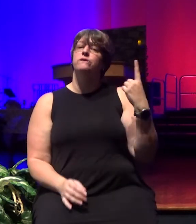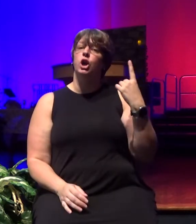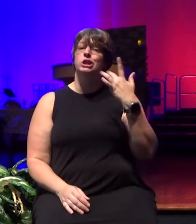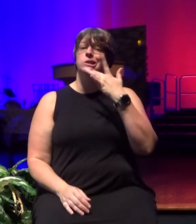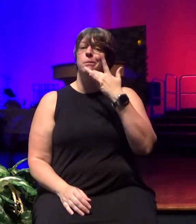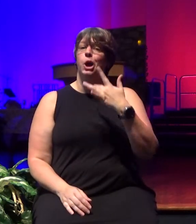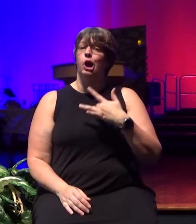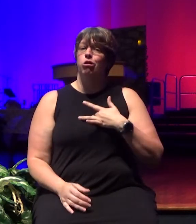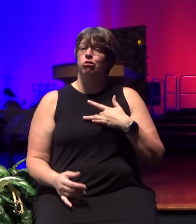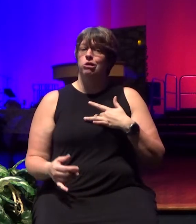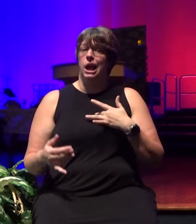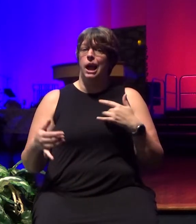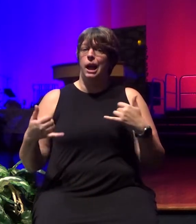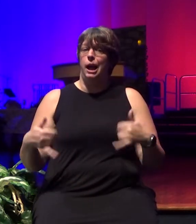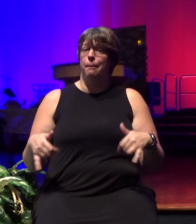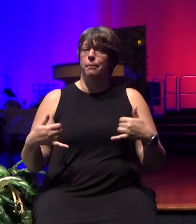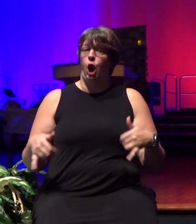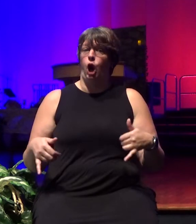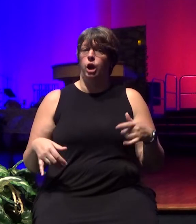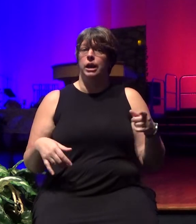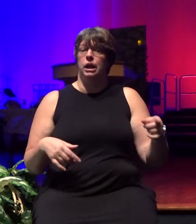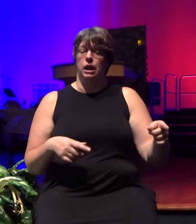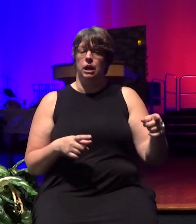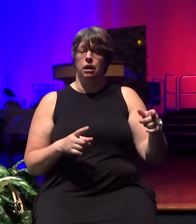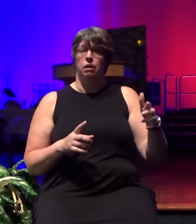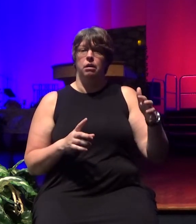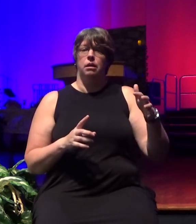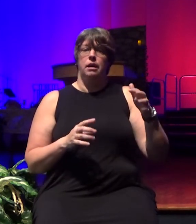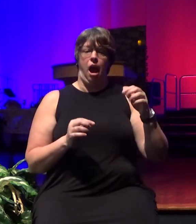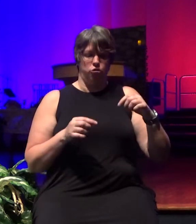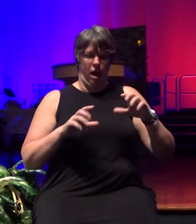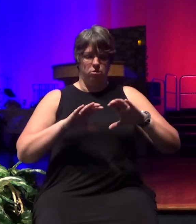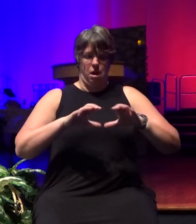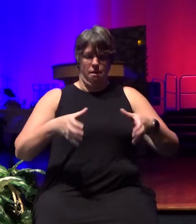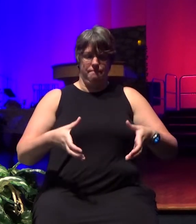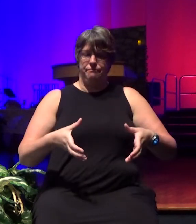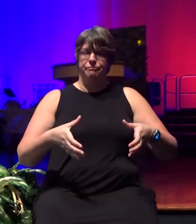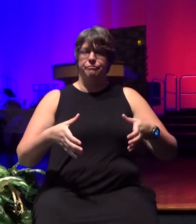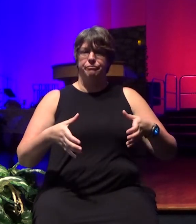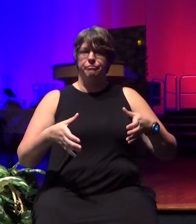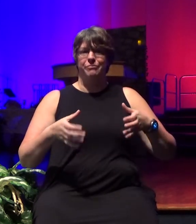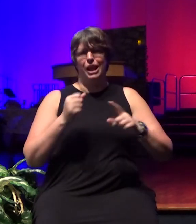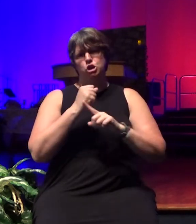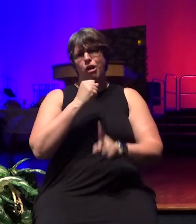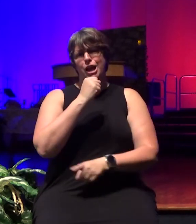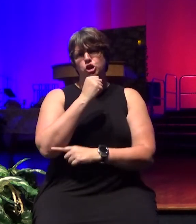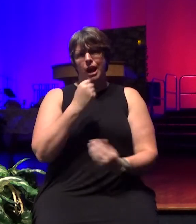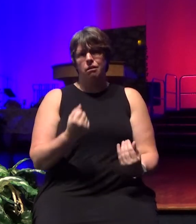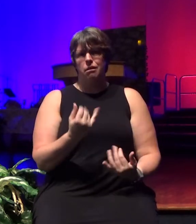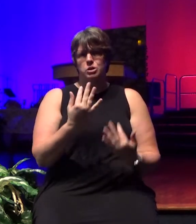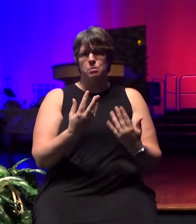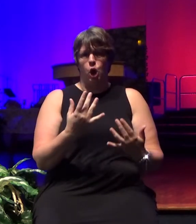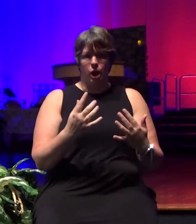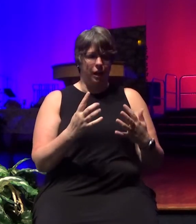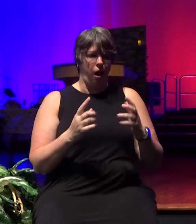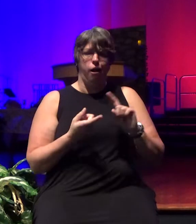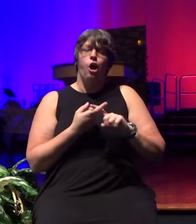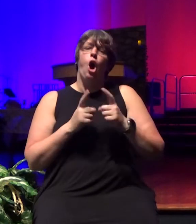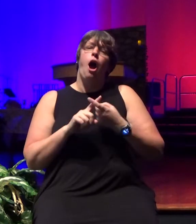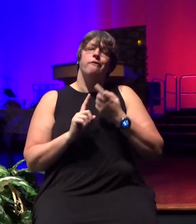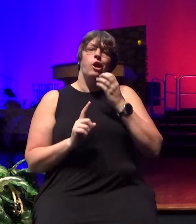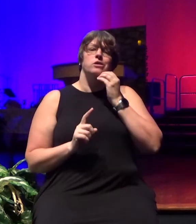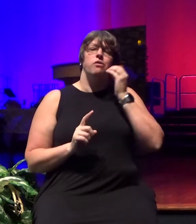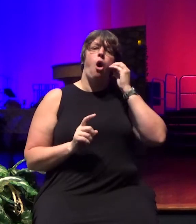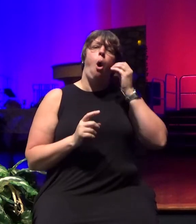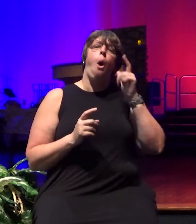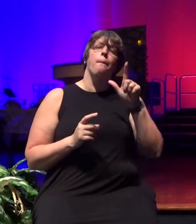barrel with some of her homeless friends who had pitched in their food stamps to buy her a little cake and had scraped together about $5 for her to get a meal